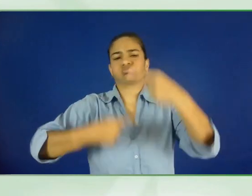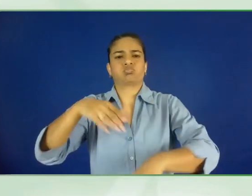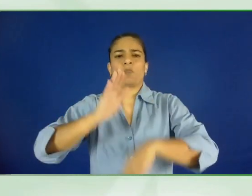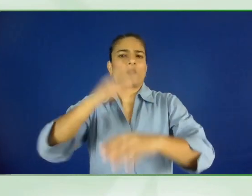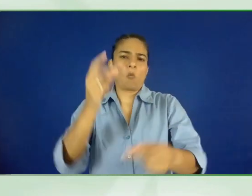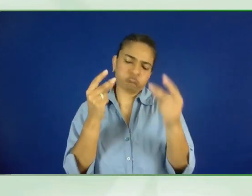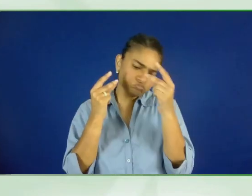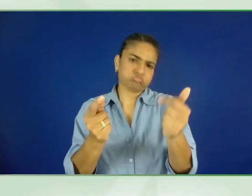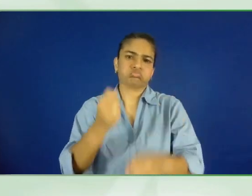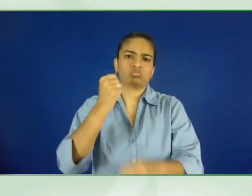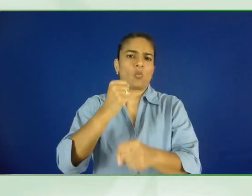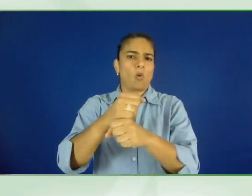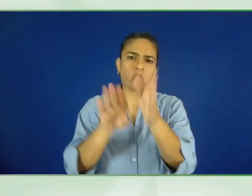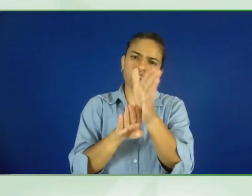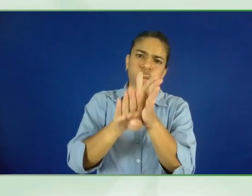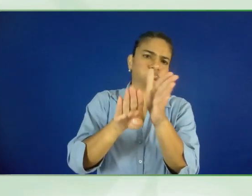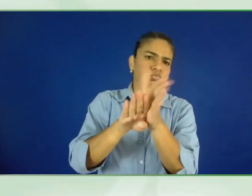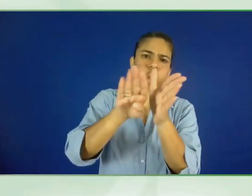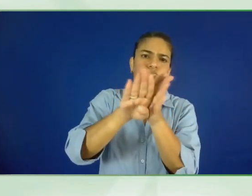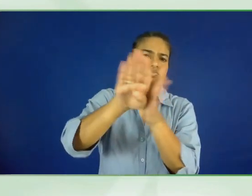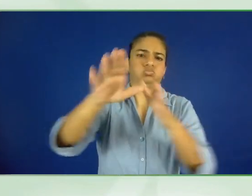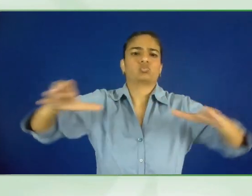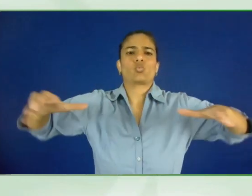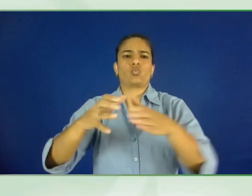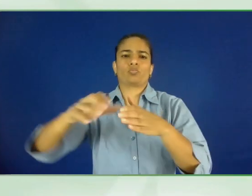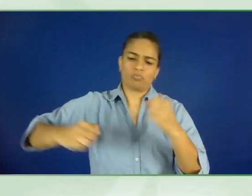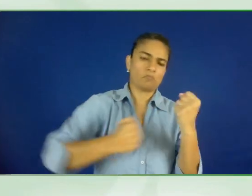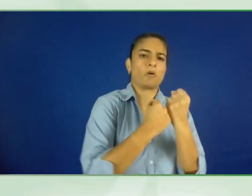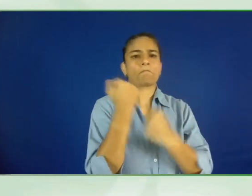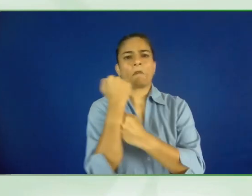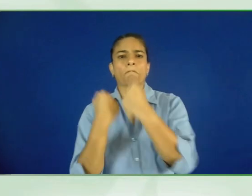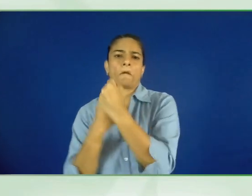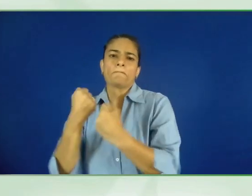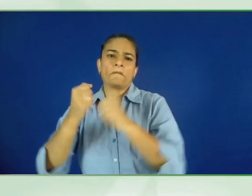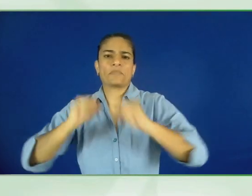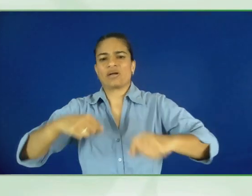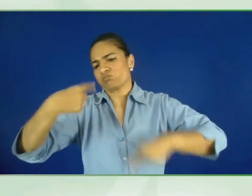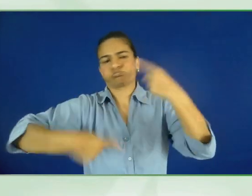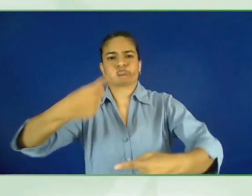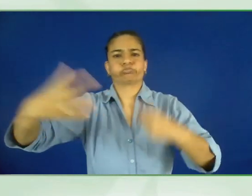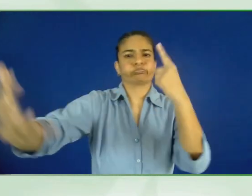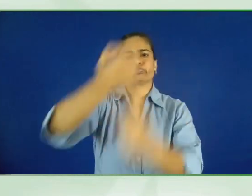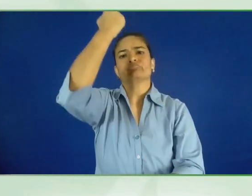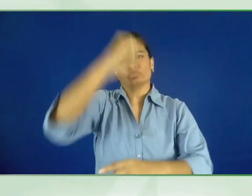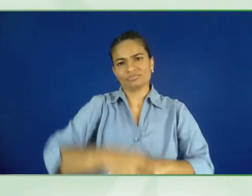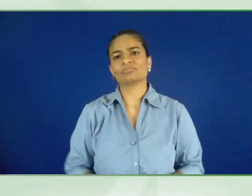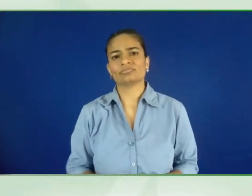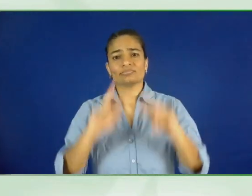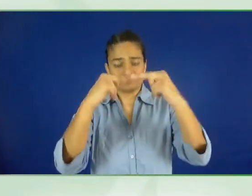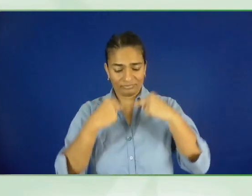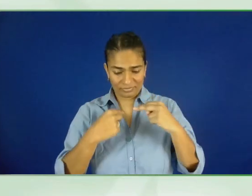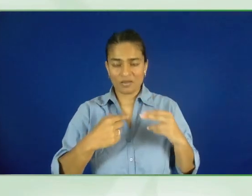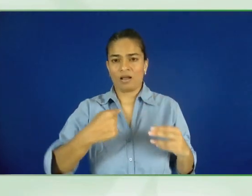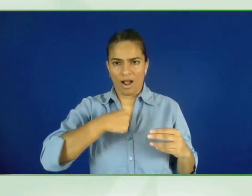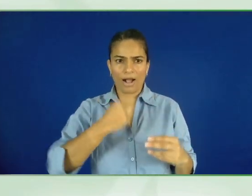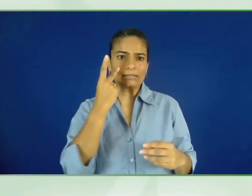your group together. Then you can have recognition and identify, and then move through some of the barriers that exist